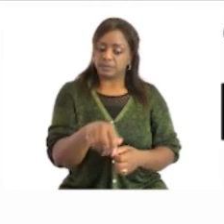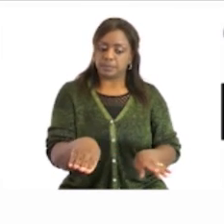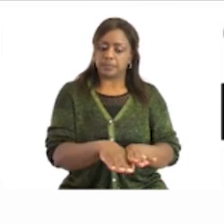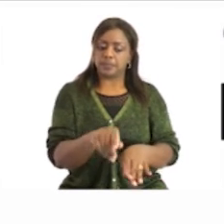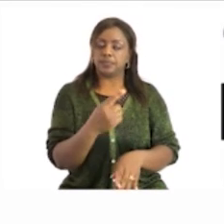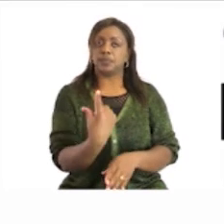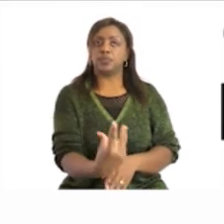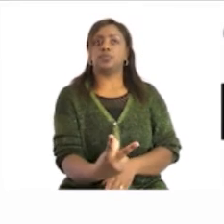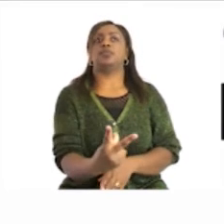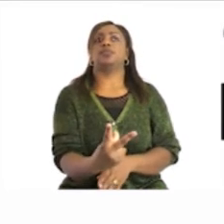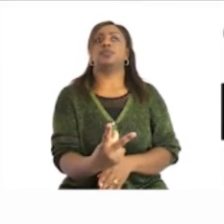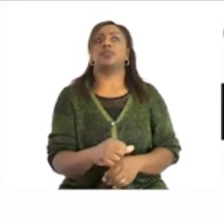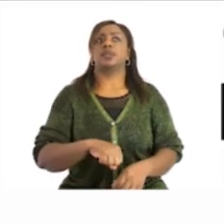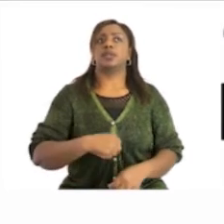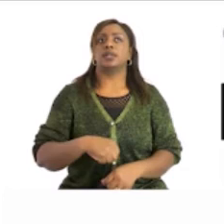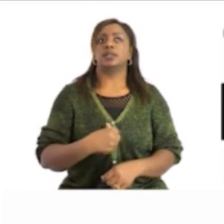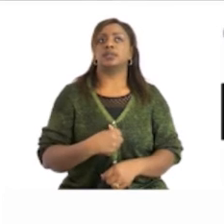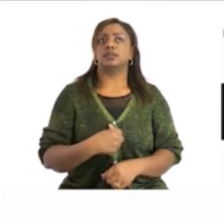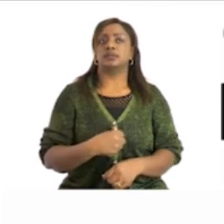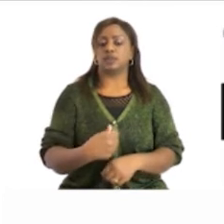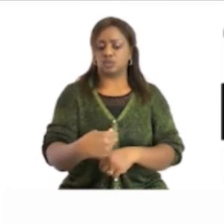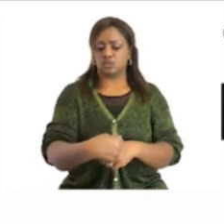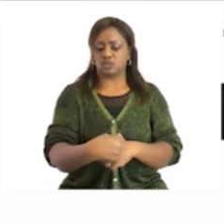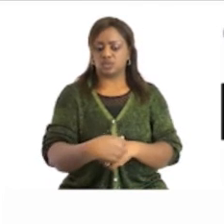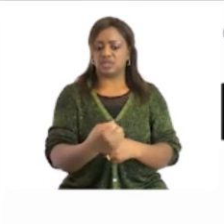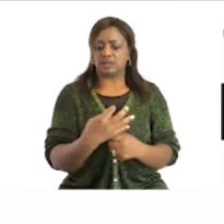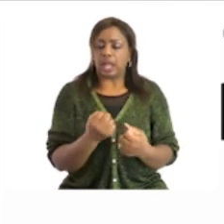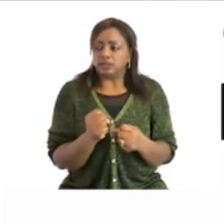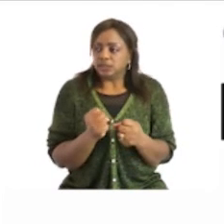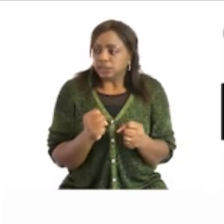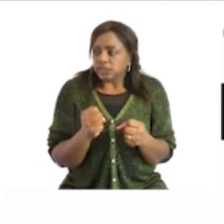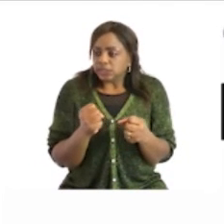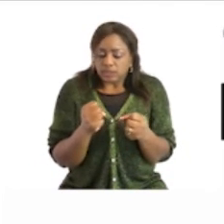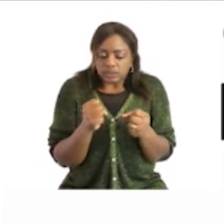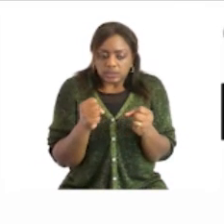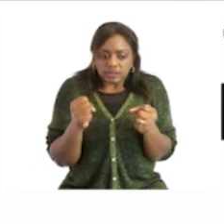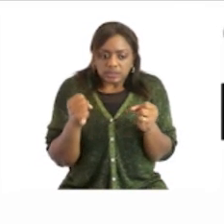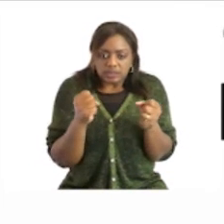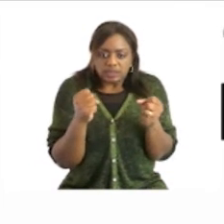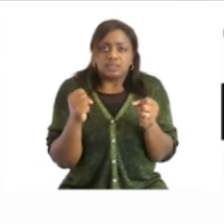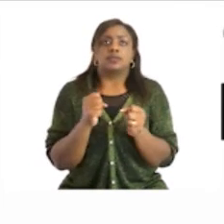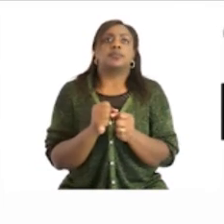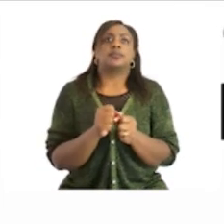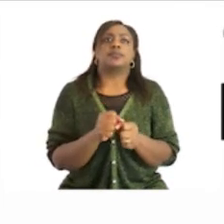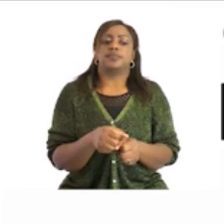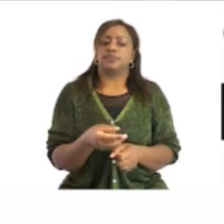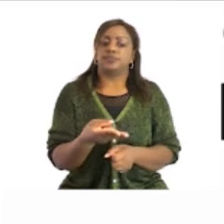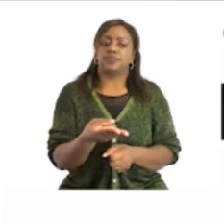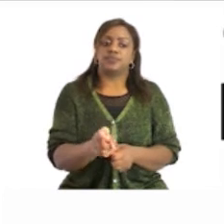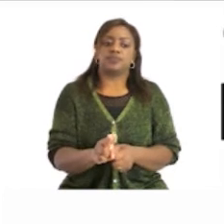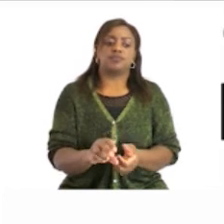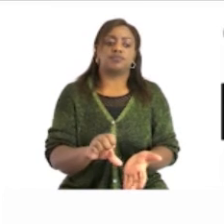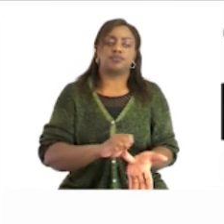areas, this can cause a lot of illness. And if something as keeping your environment clean can prevent this serious illness, it